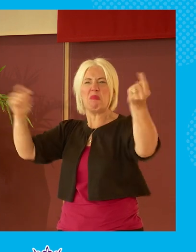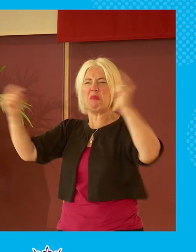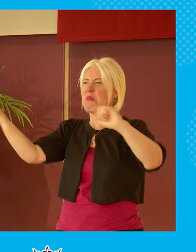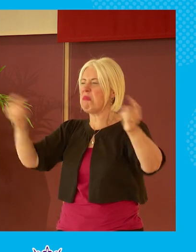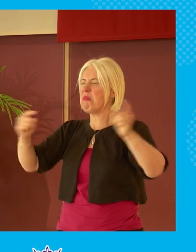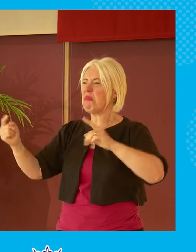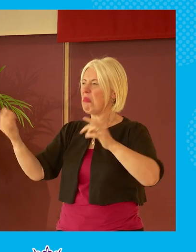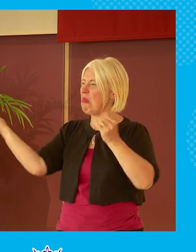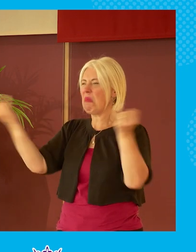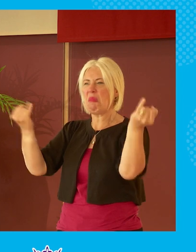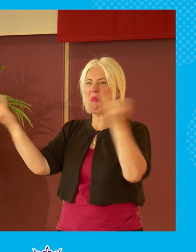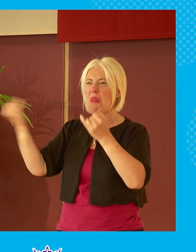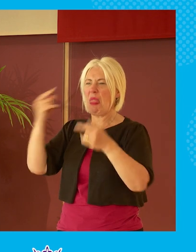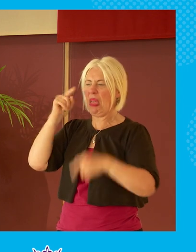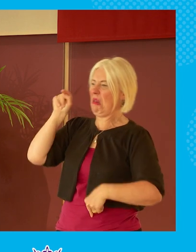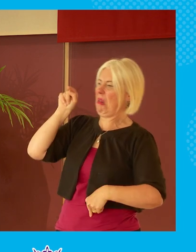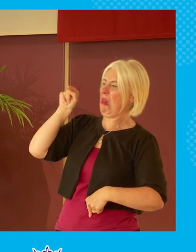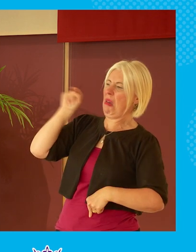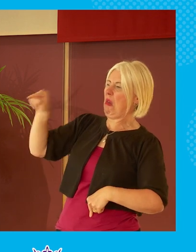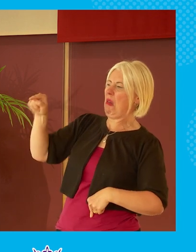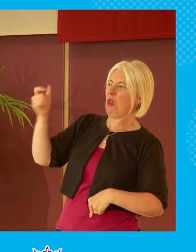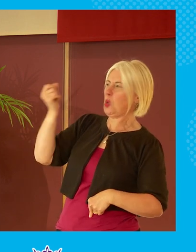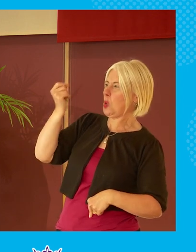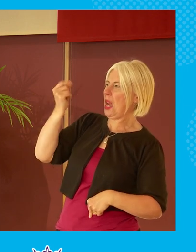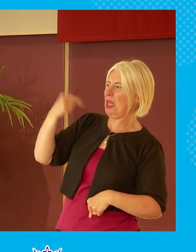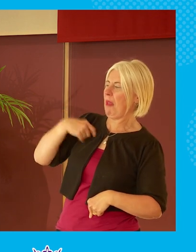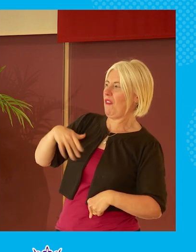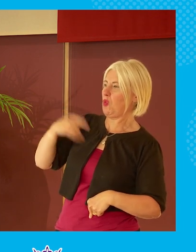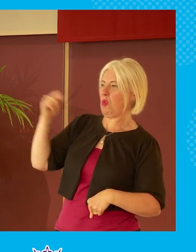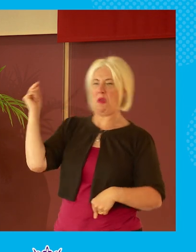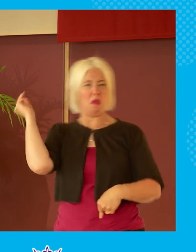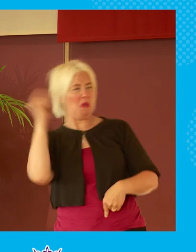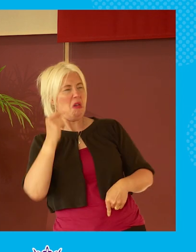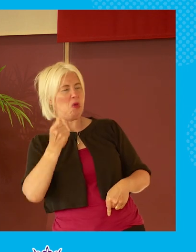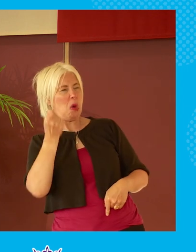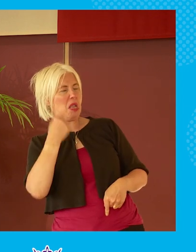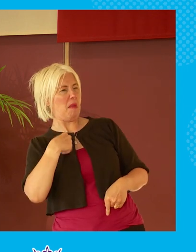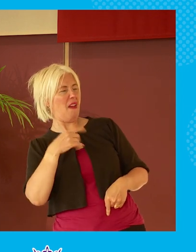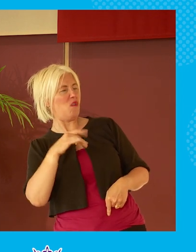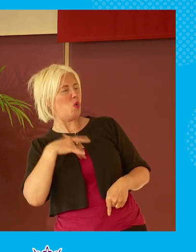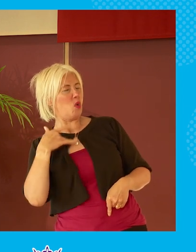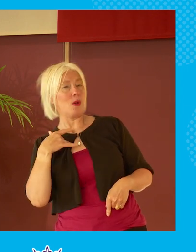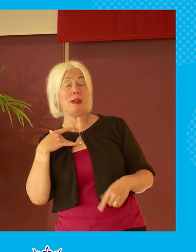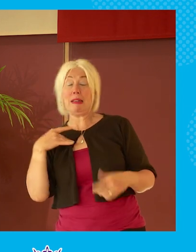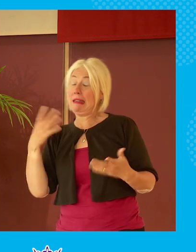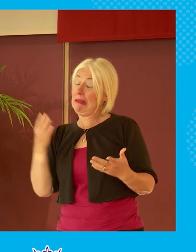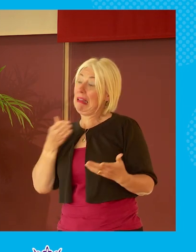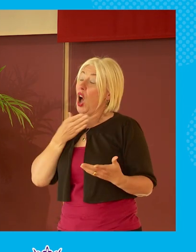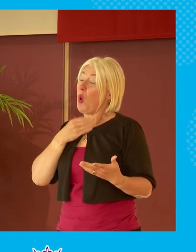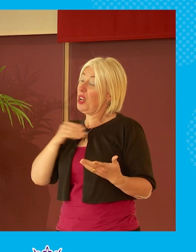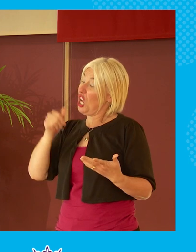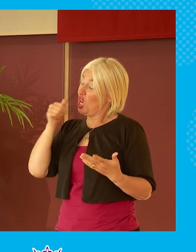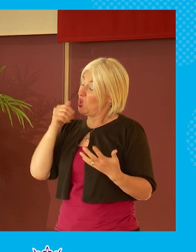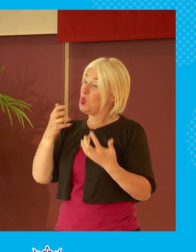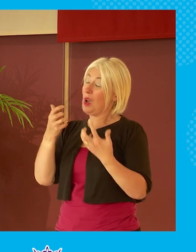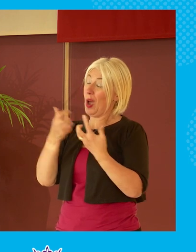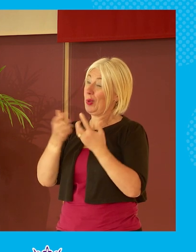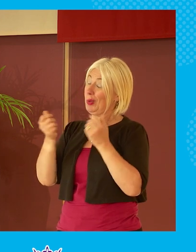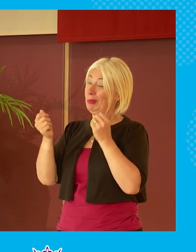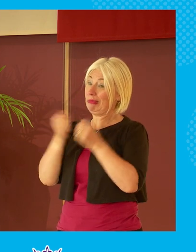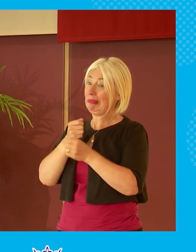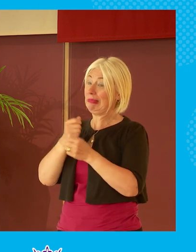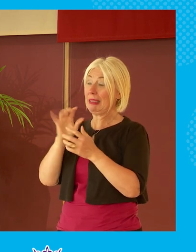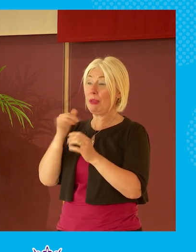perceiving that the other side doesn't understand my view at all but but i i wish i knew and unfortunately some of them are drawn